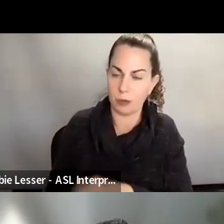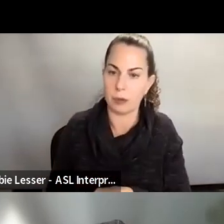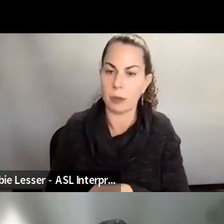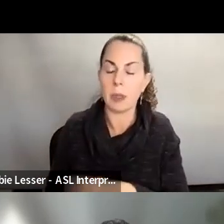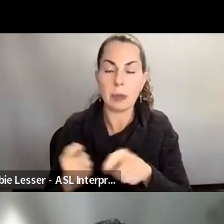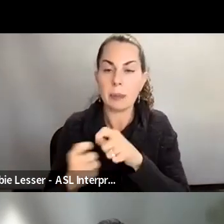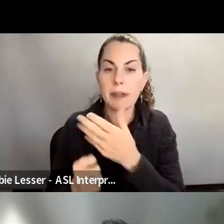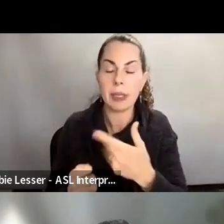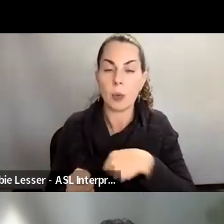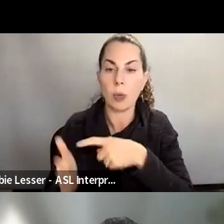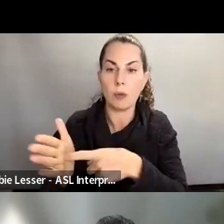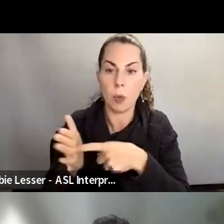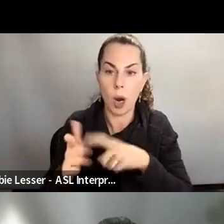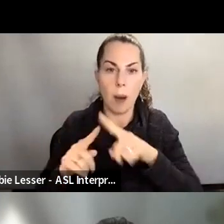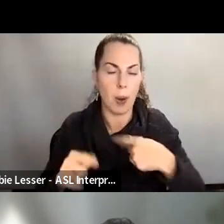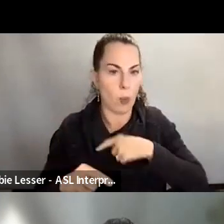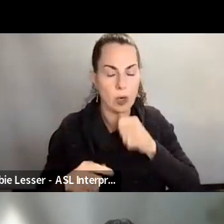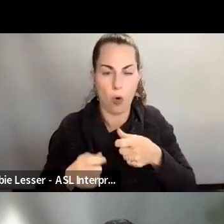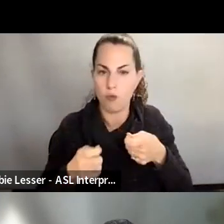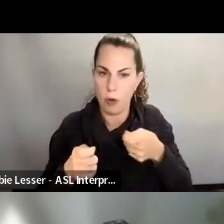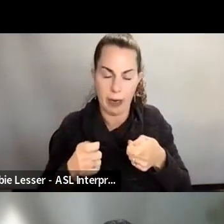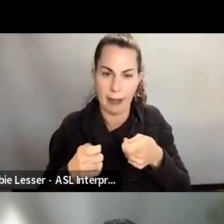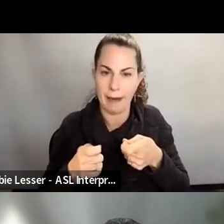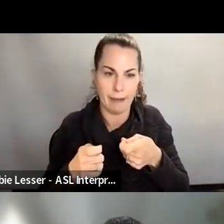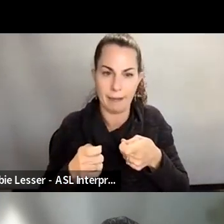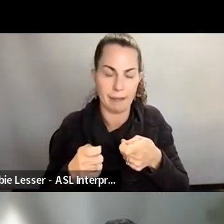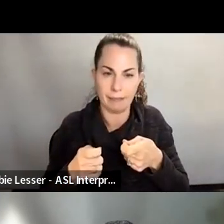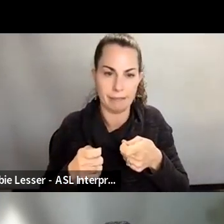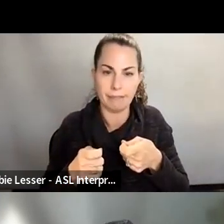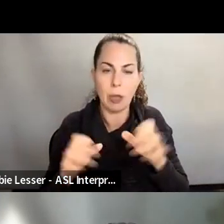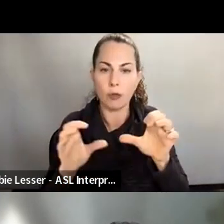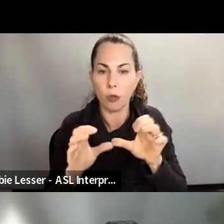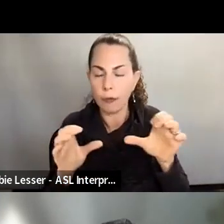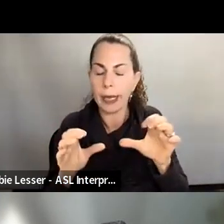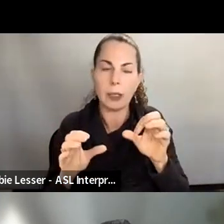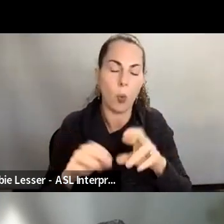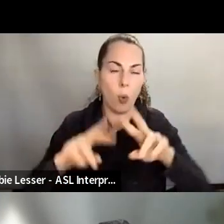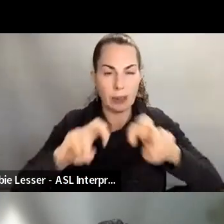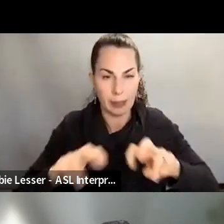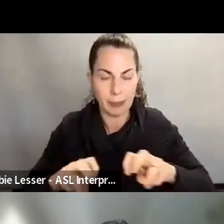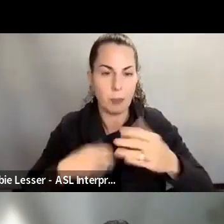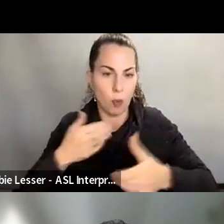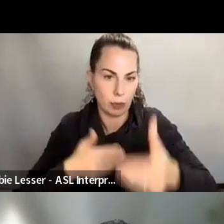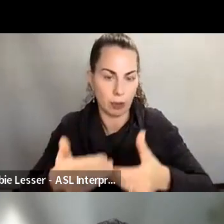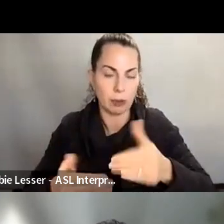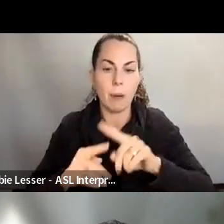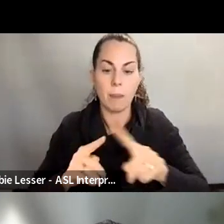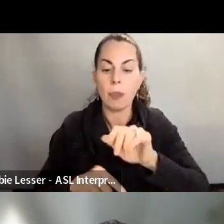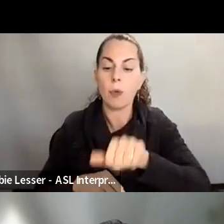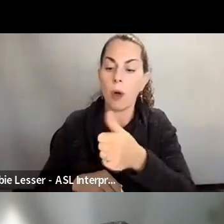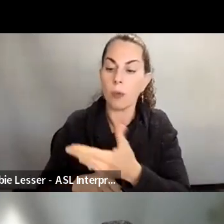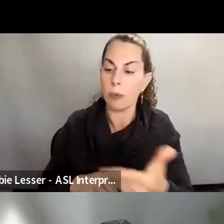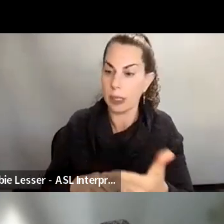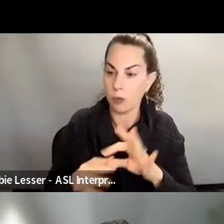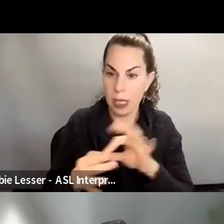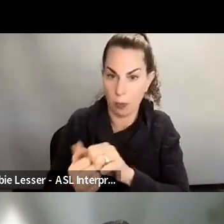practices. We don't regulate the certification for interpreters, we don't, or their periodic reassessment, but there are other things around that that we need to make